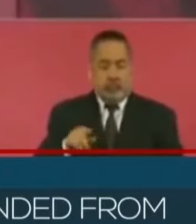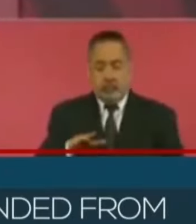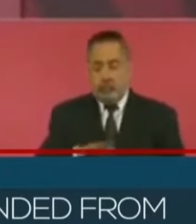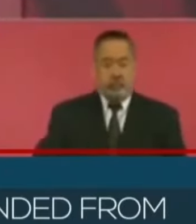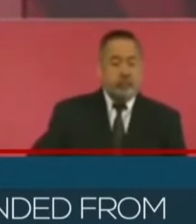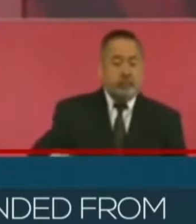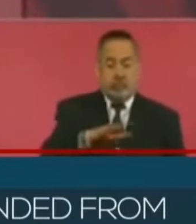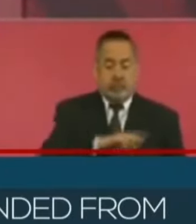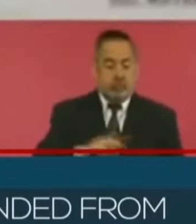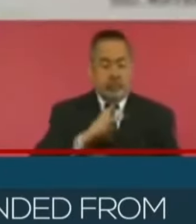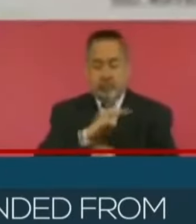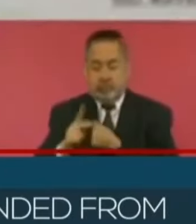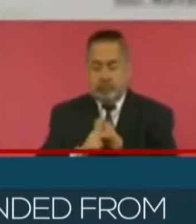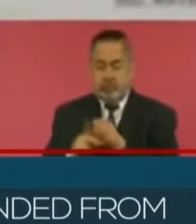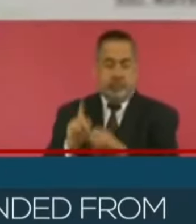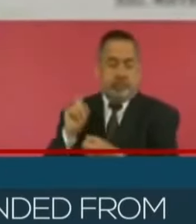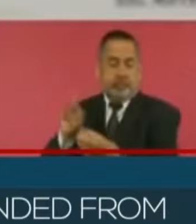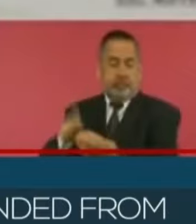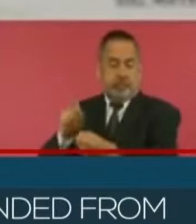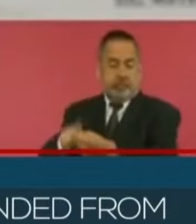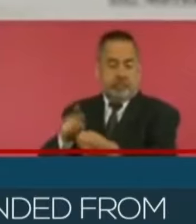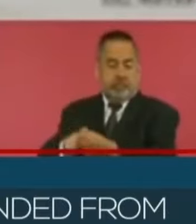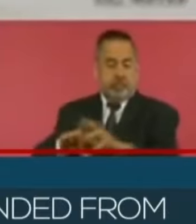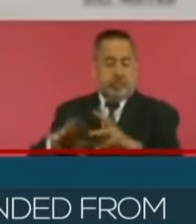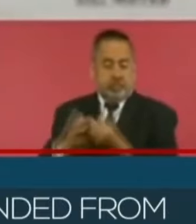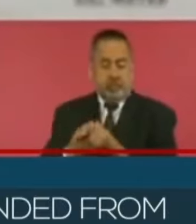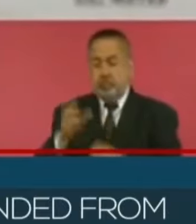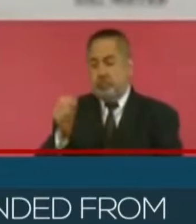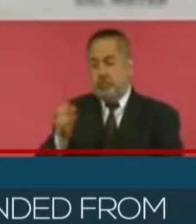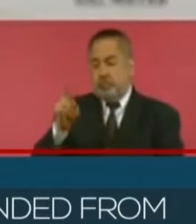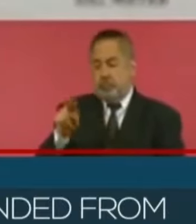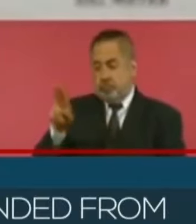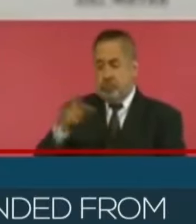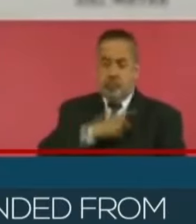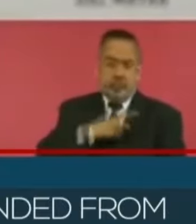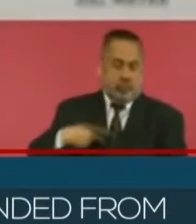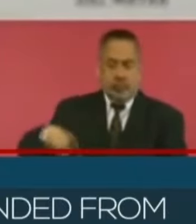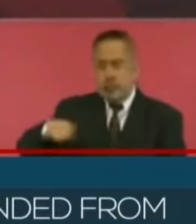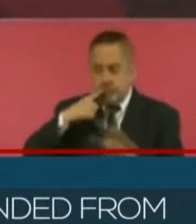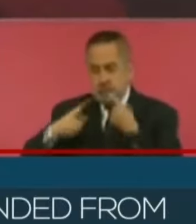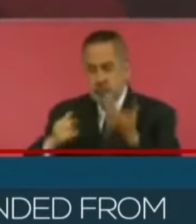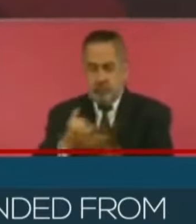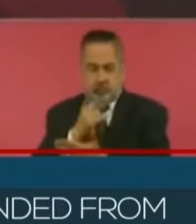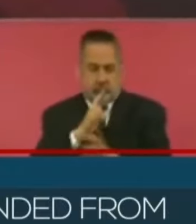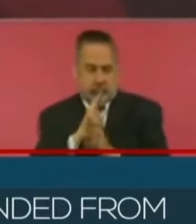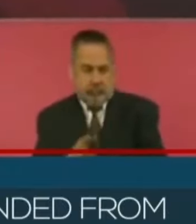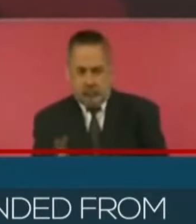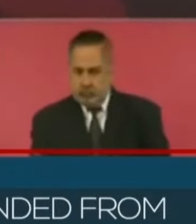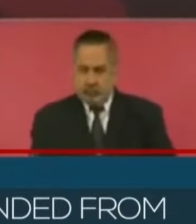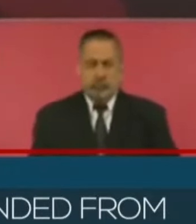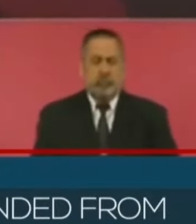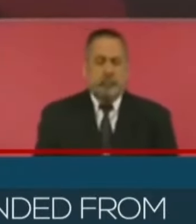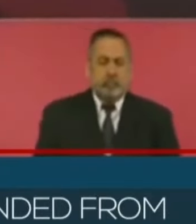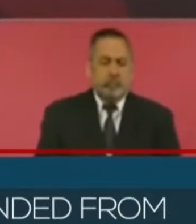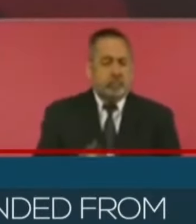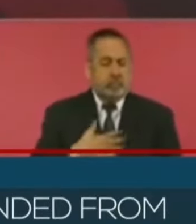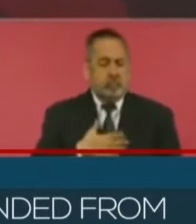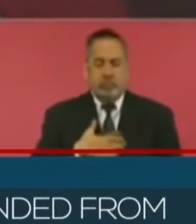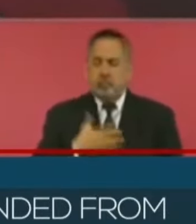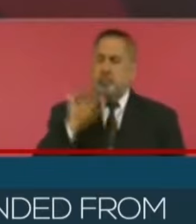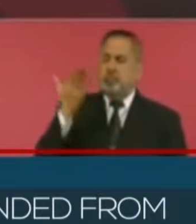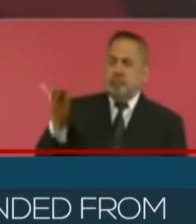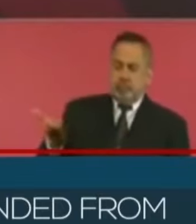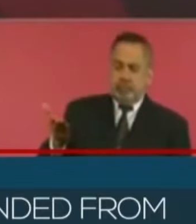the United Nations until it pronounces itself and recognizes that they